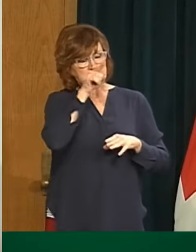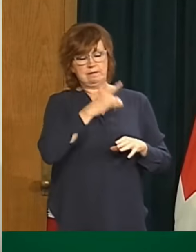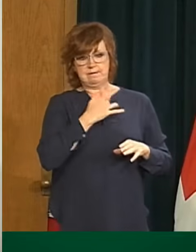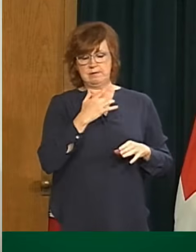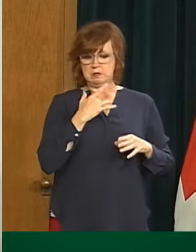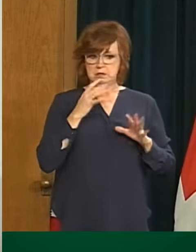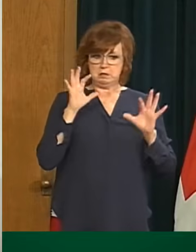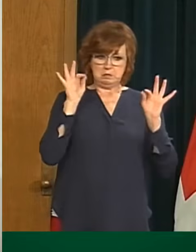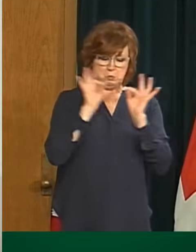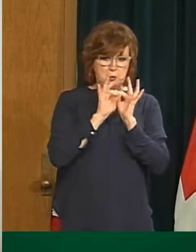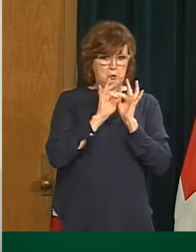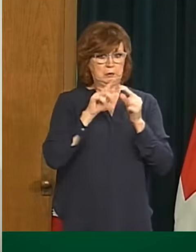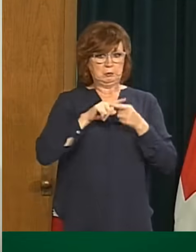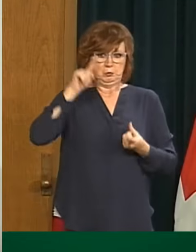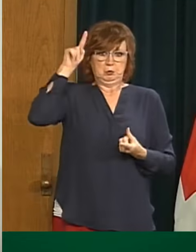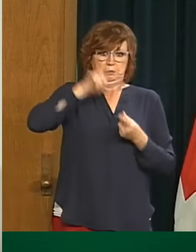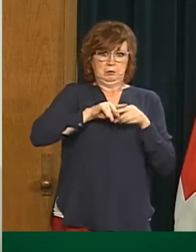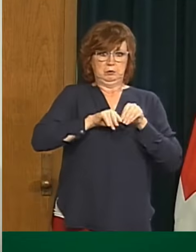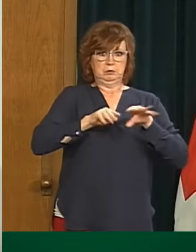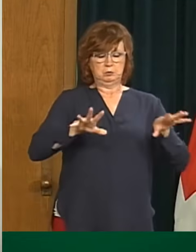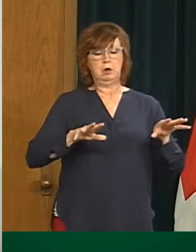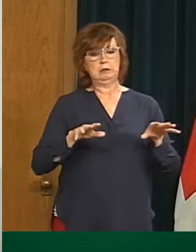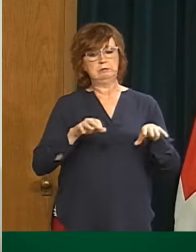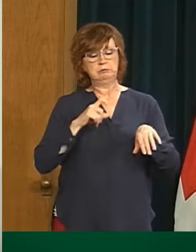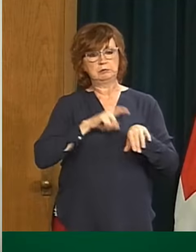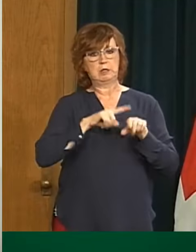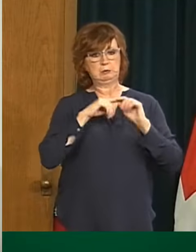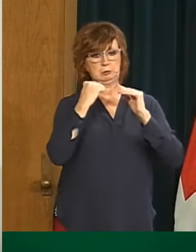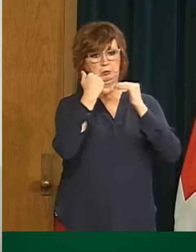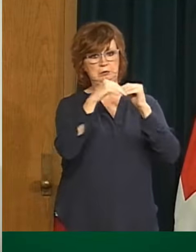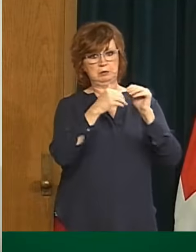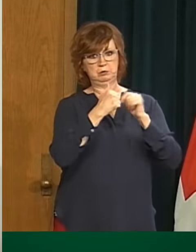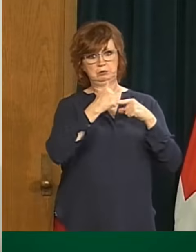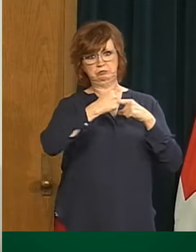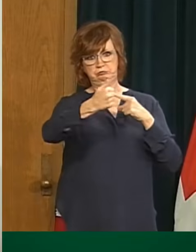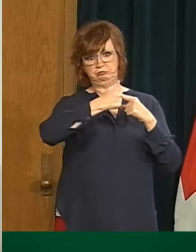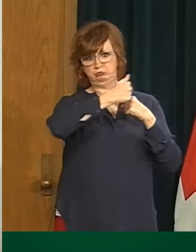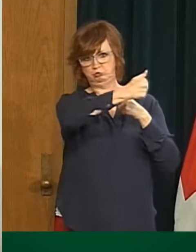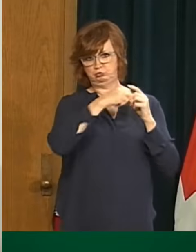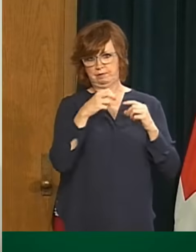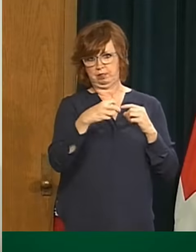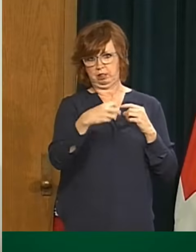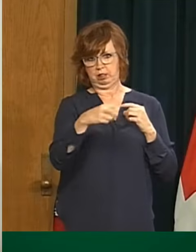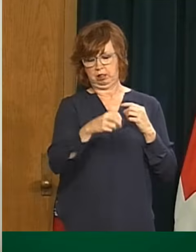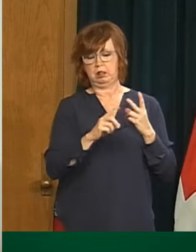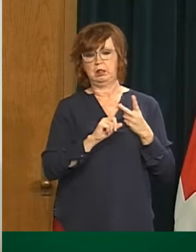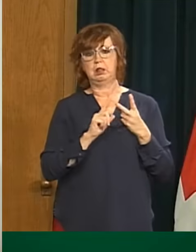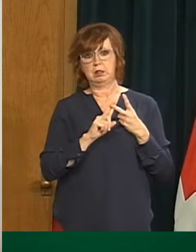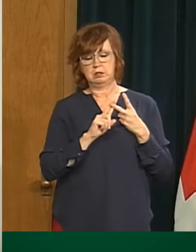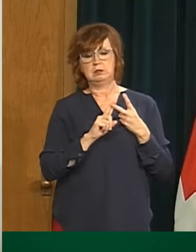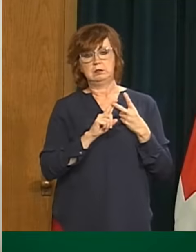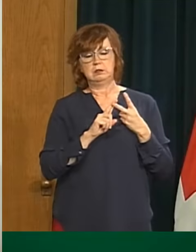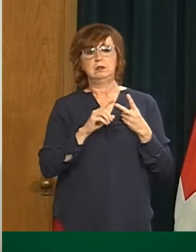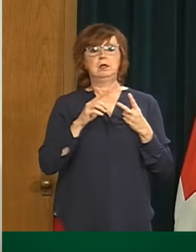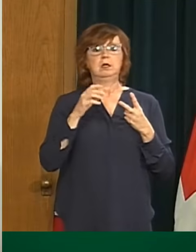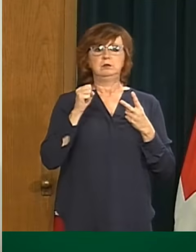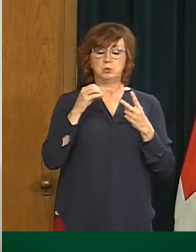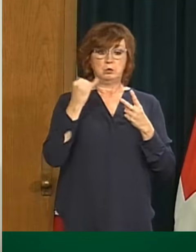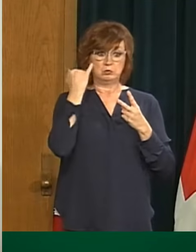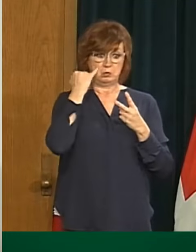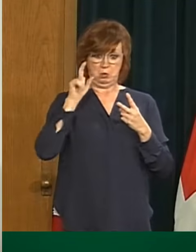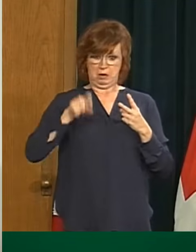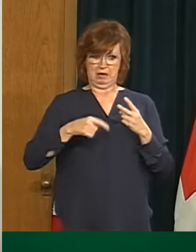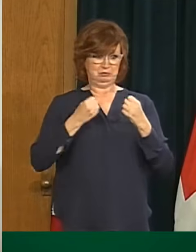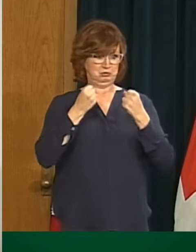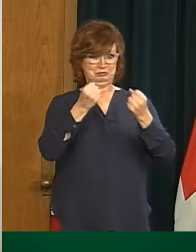between communities and specific guidelines that even if when you are traveling, minimize a number of people in a